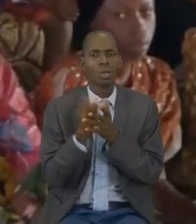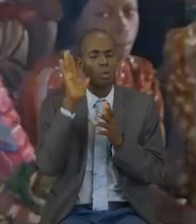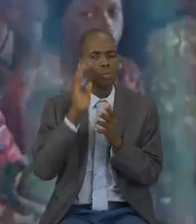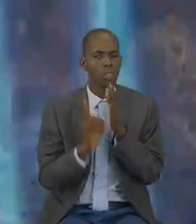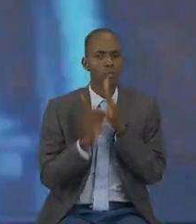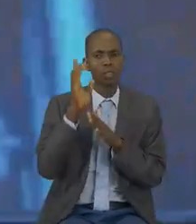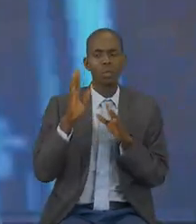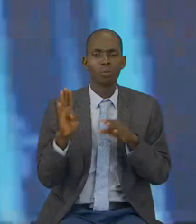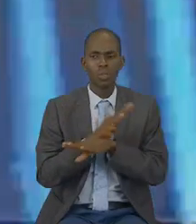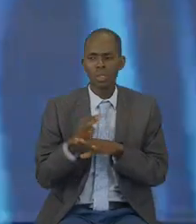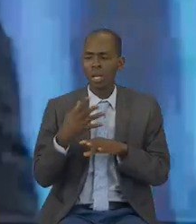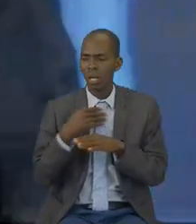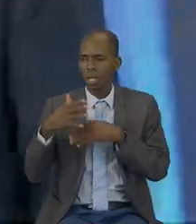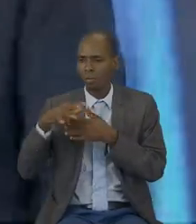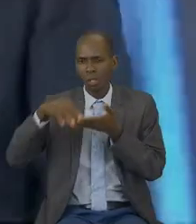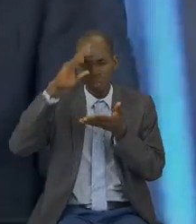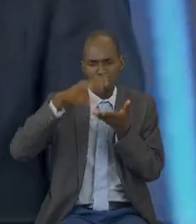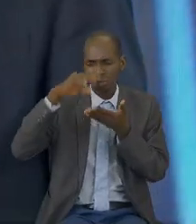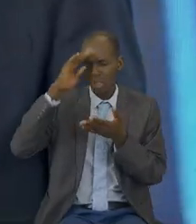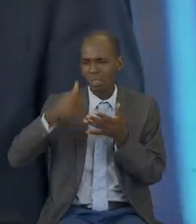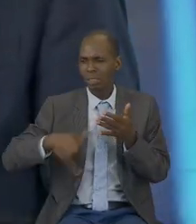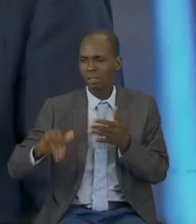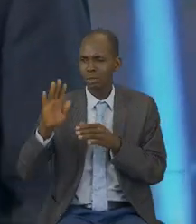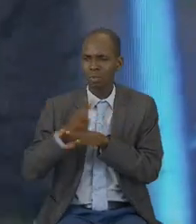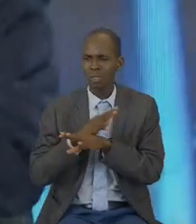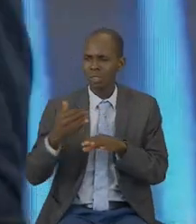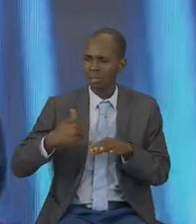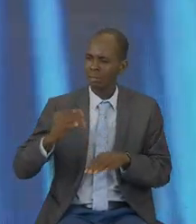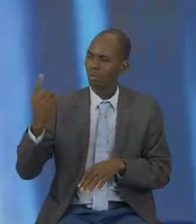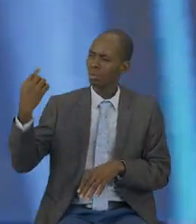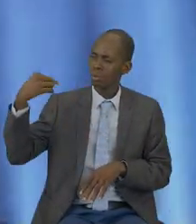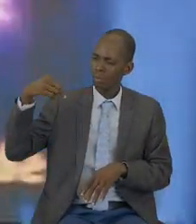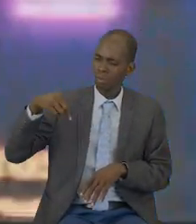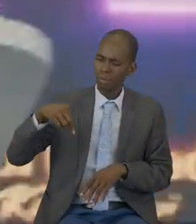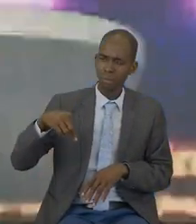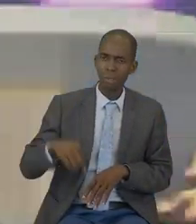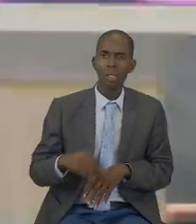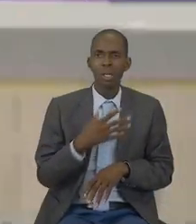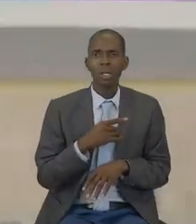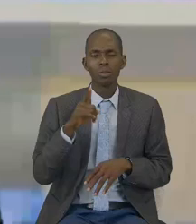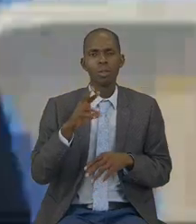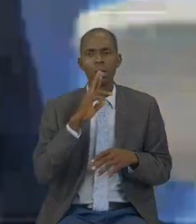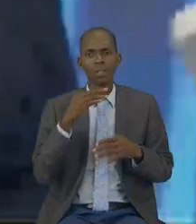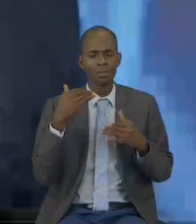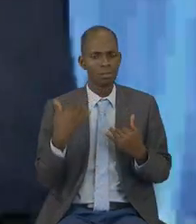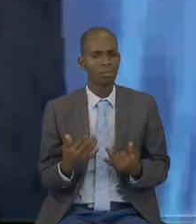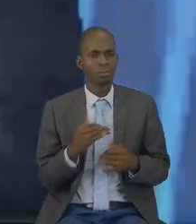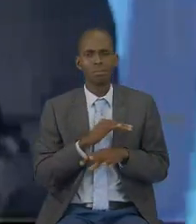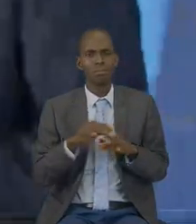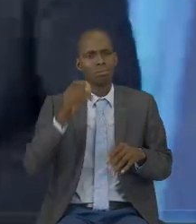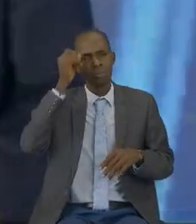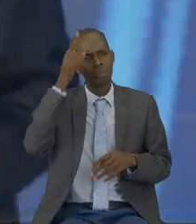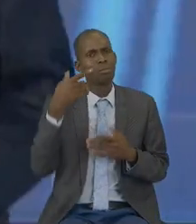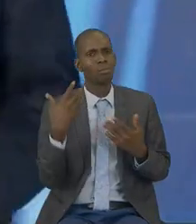the conferences and consultations, everything is still going down and down. And then you are complaining, you are murmuring, we don't know what this country